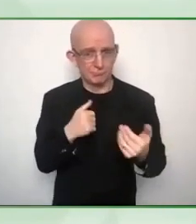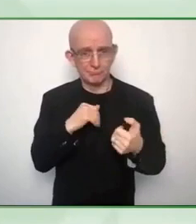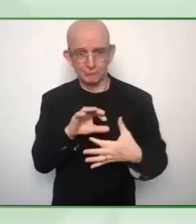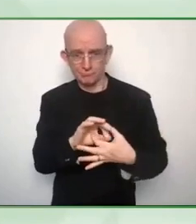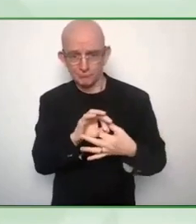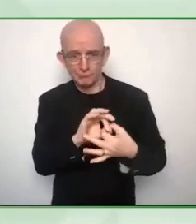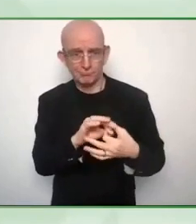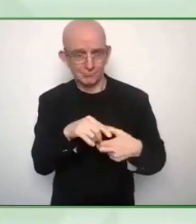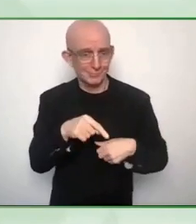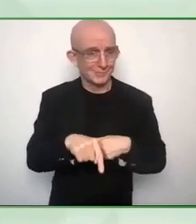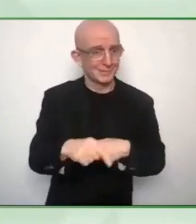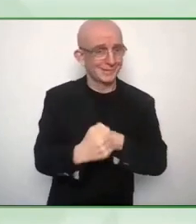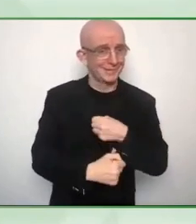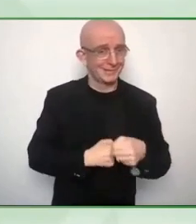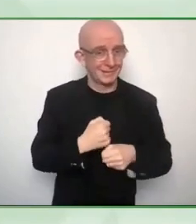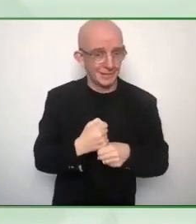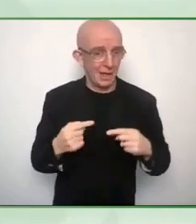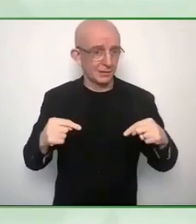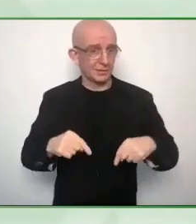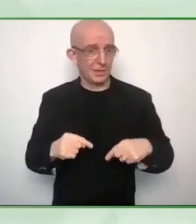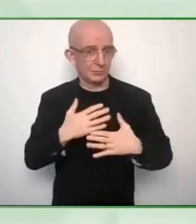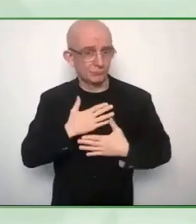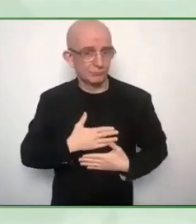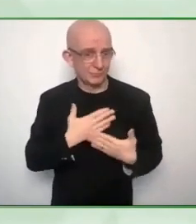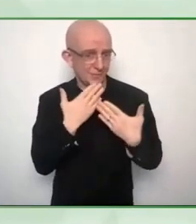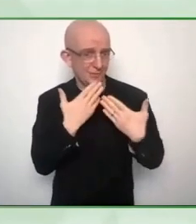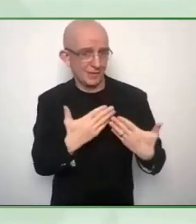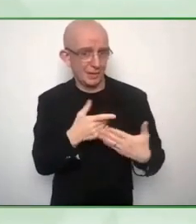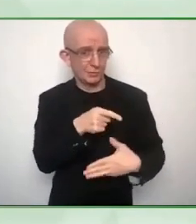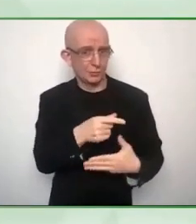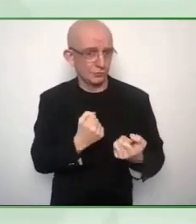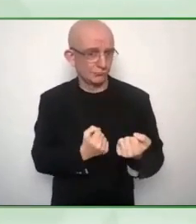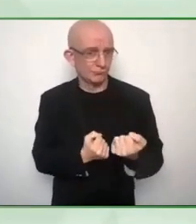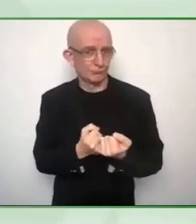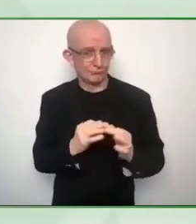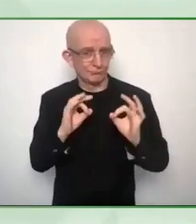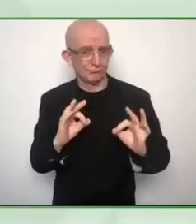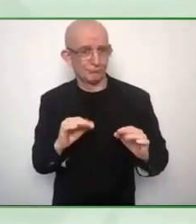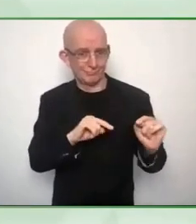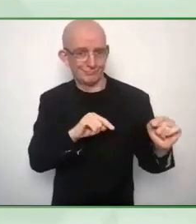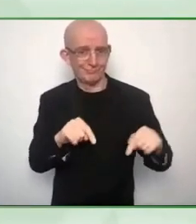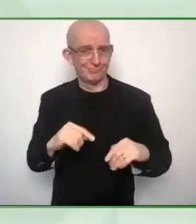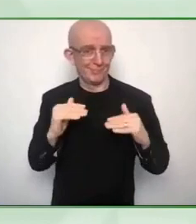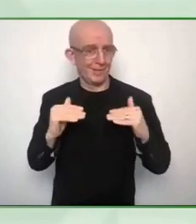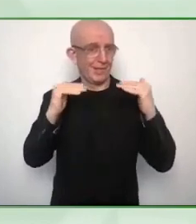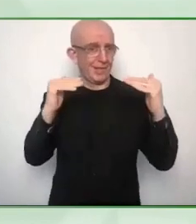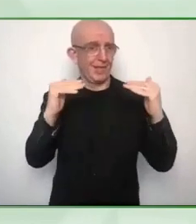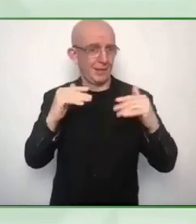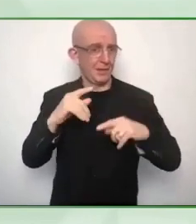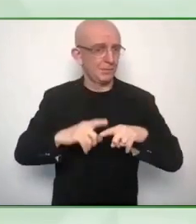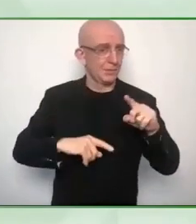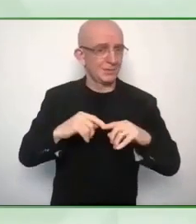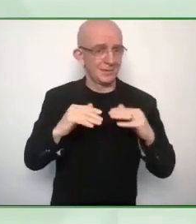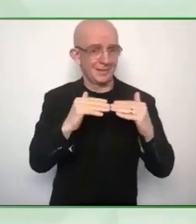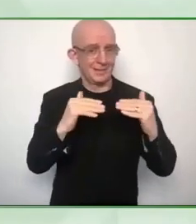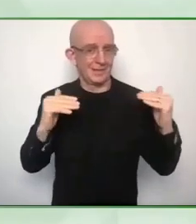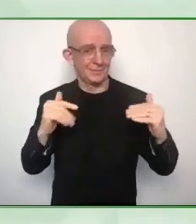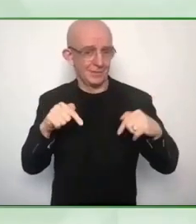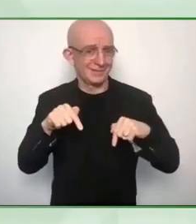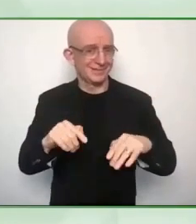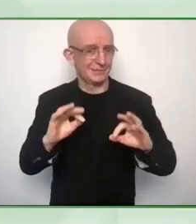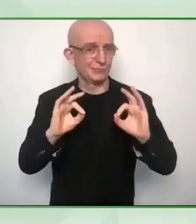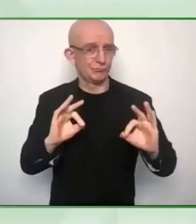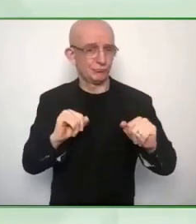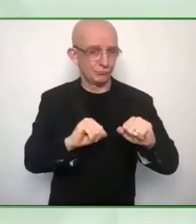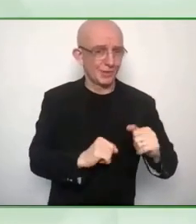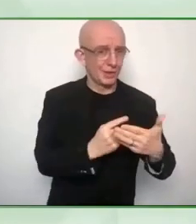big chances for persons with disability. Thank you for your participation. Thank you for tuning in. We are broadcasting live here from the Zero Project